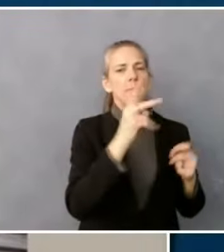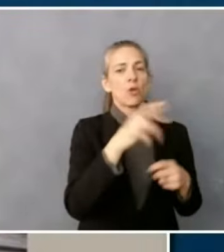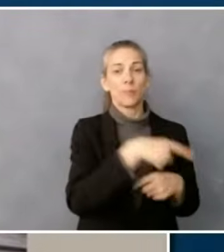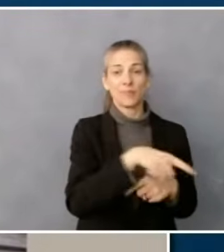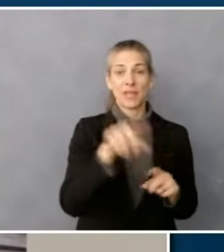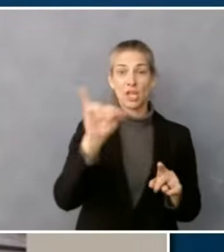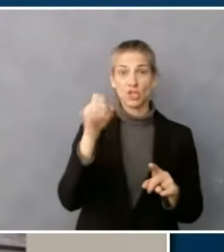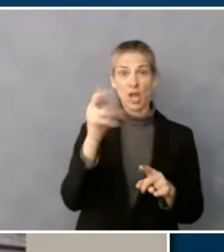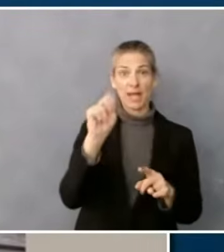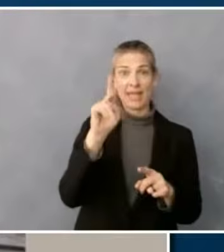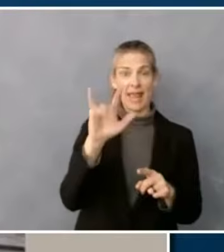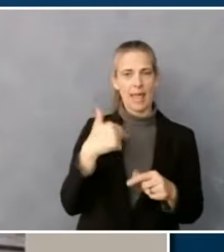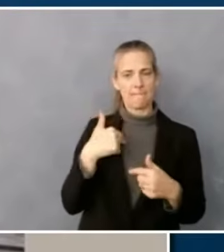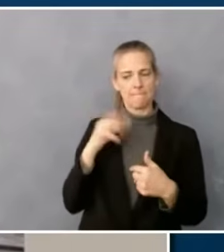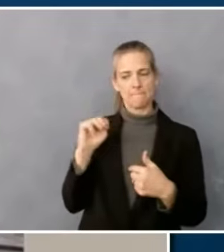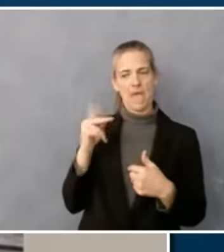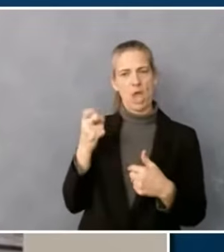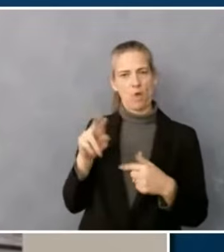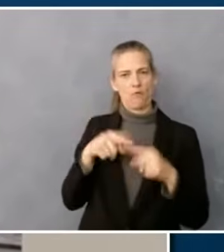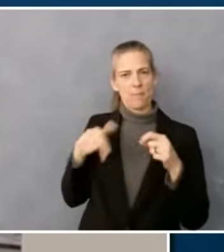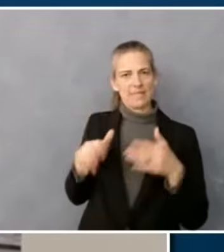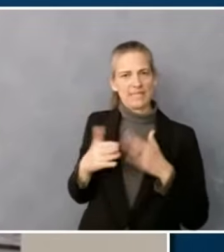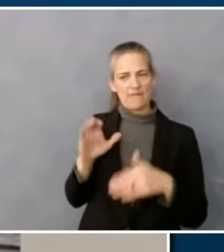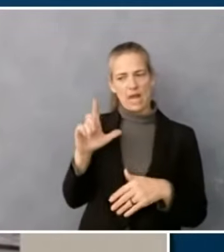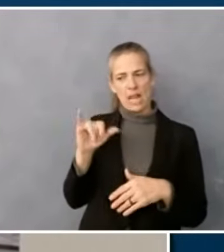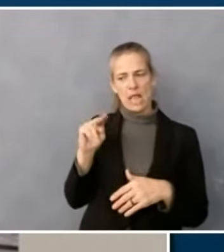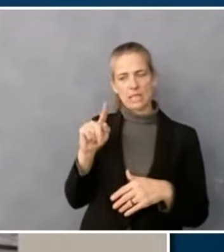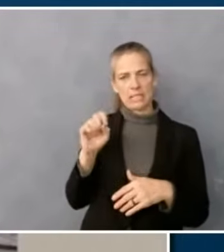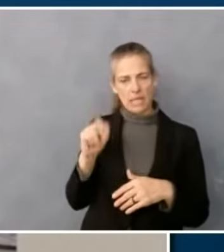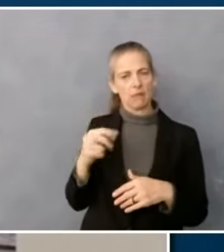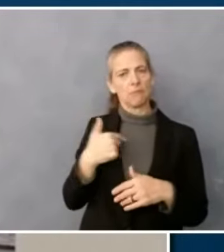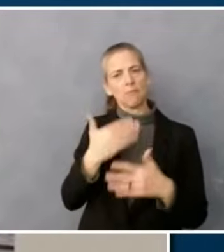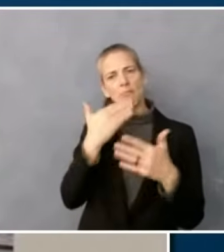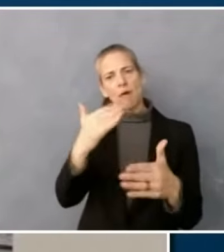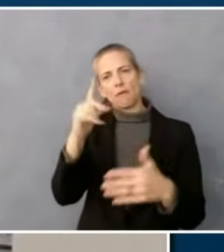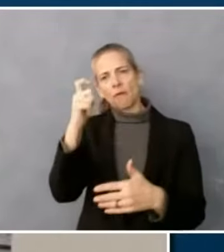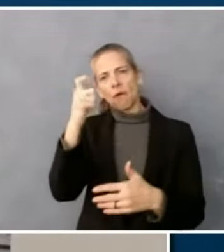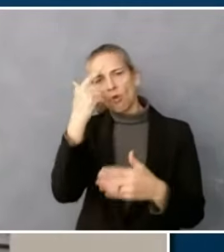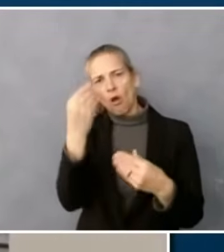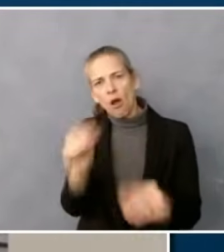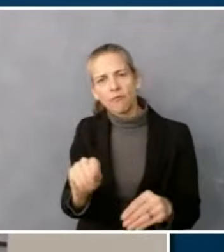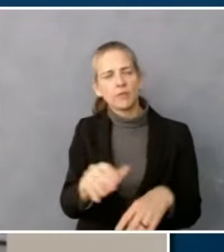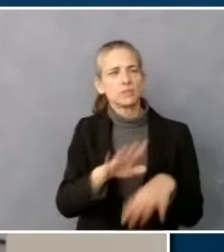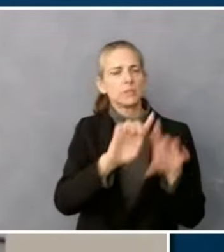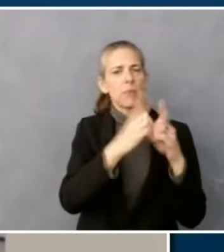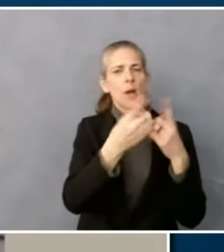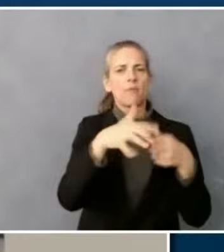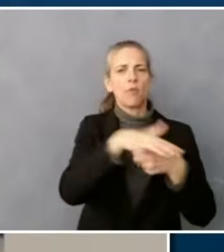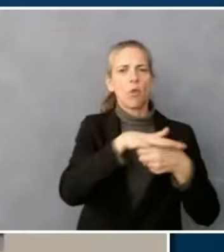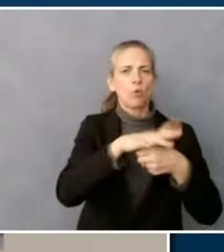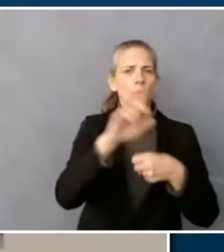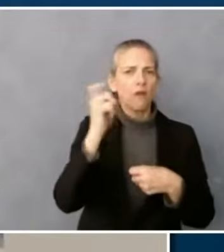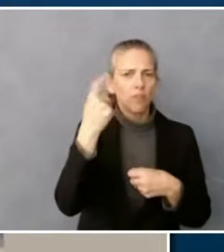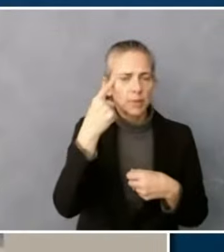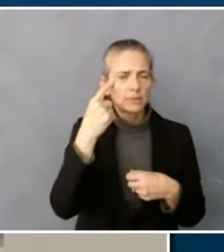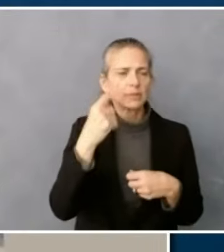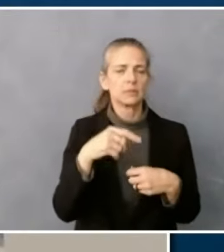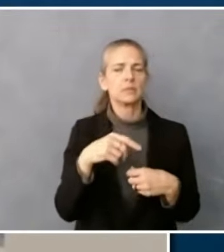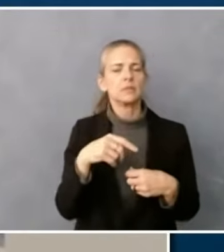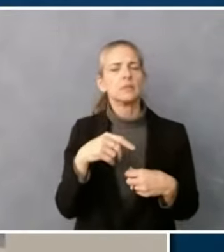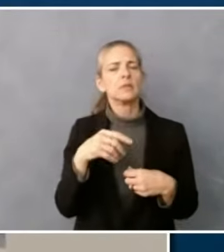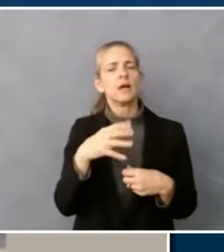the mayor of the city of Clinton, and I want to thank the governor's office, the Department of Local Government, and